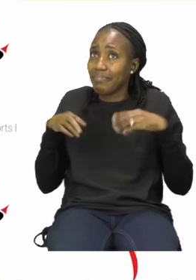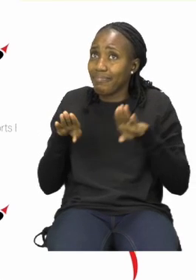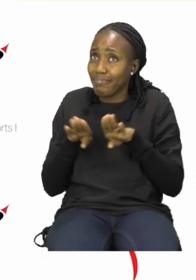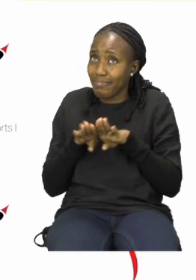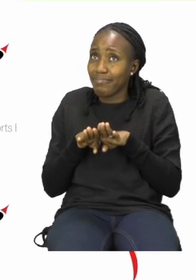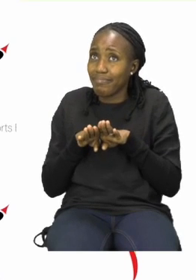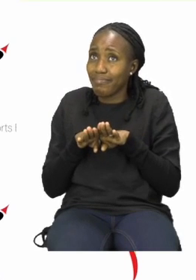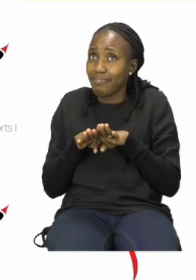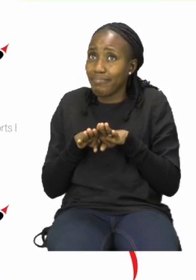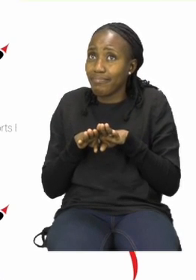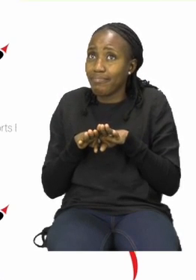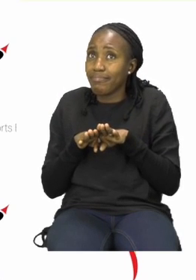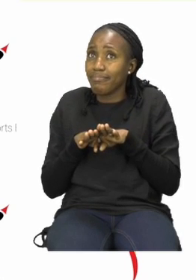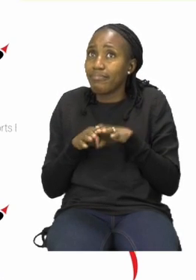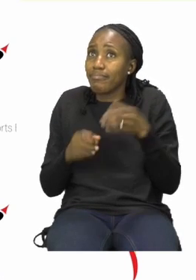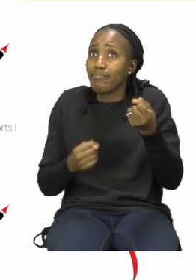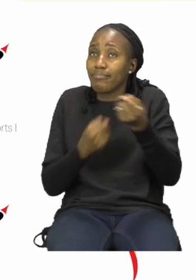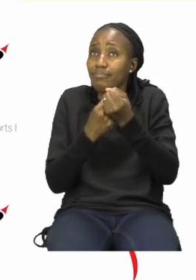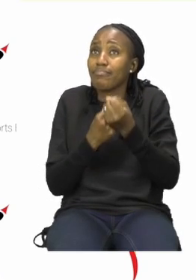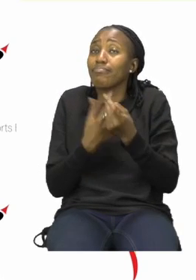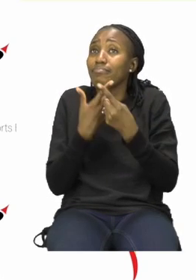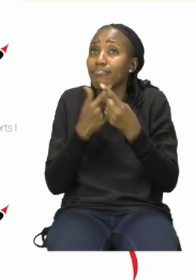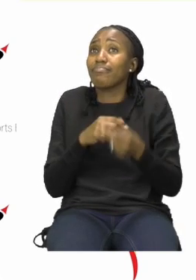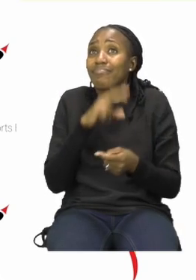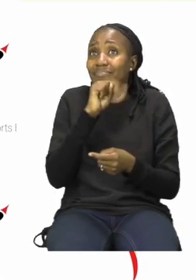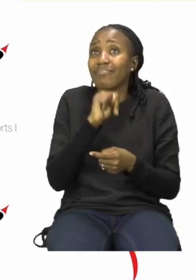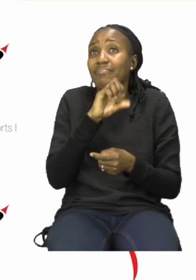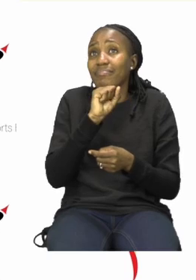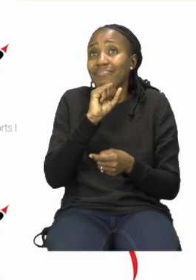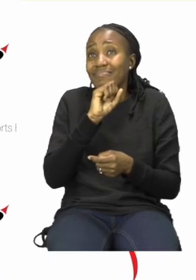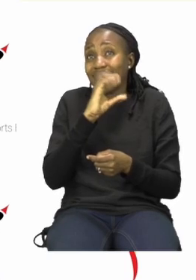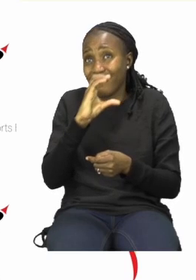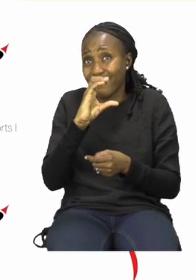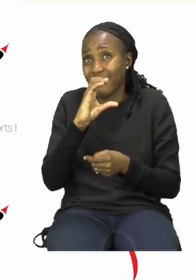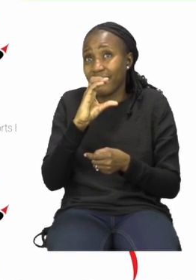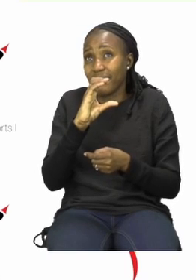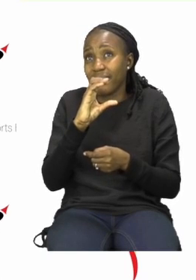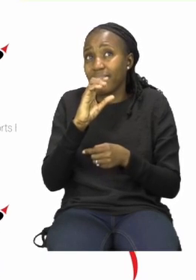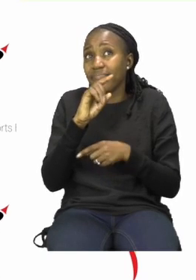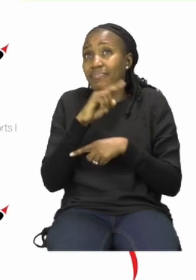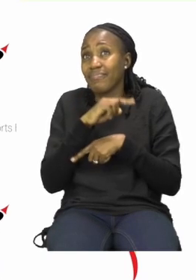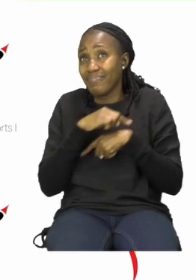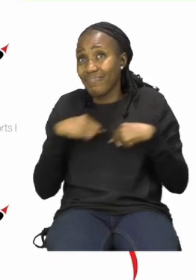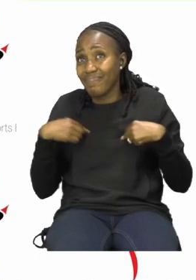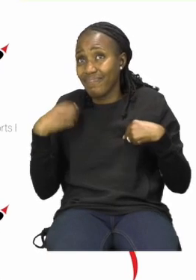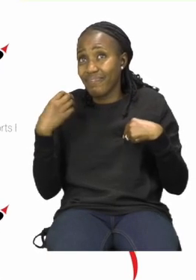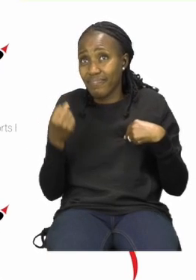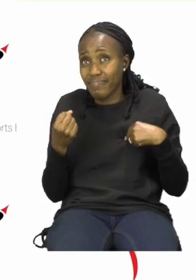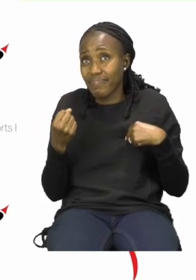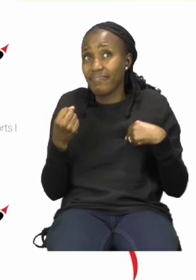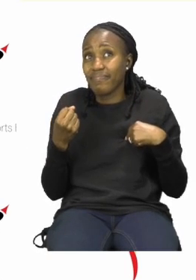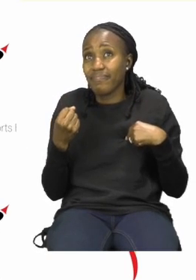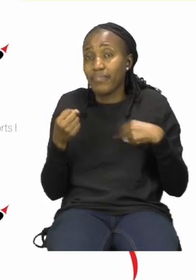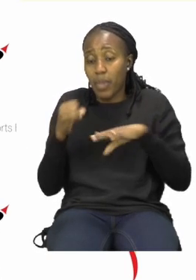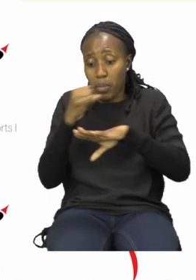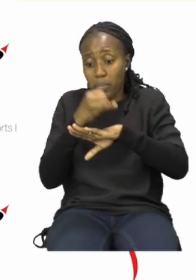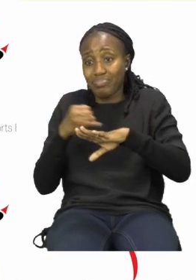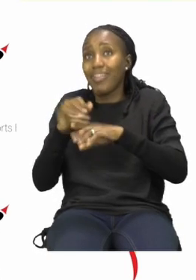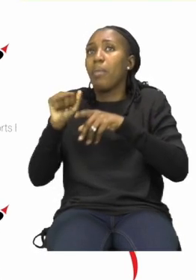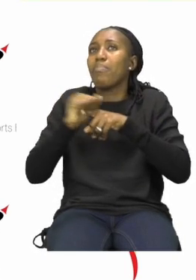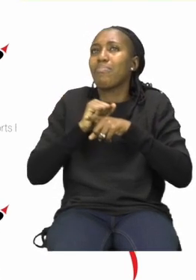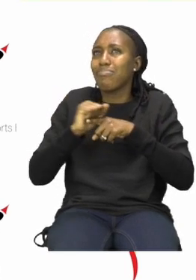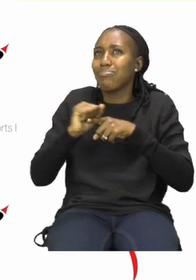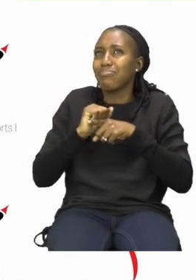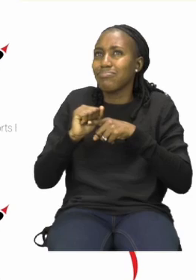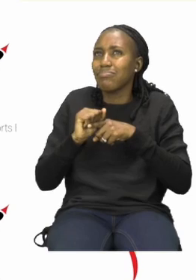of the NSC. We have now acquired a dojo. We have a place where we train